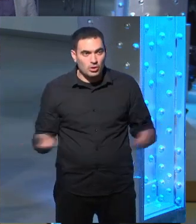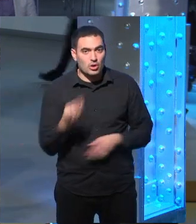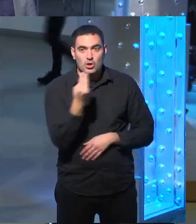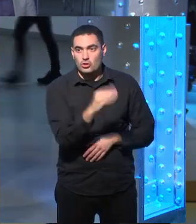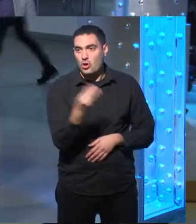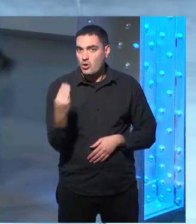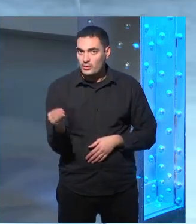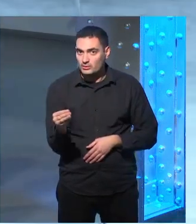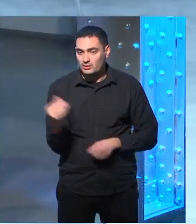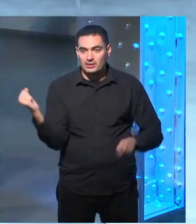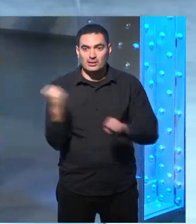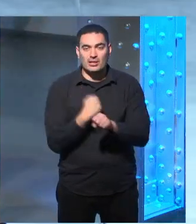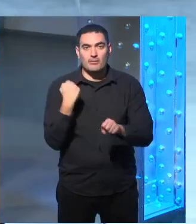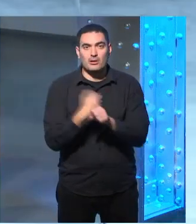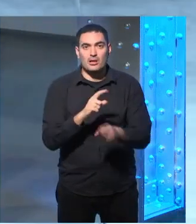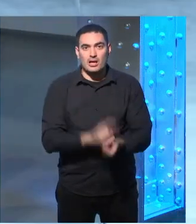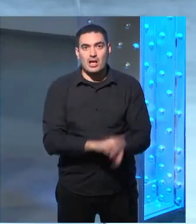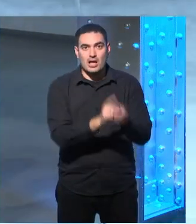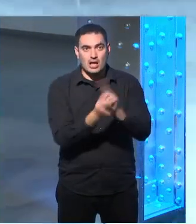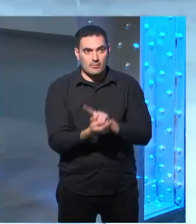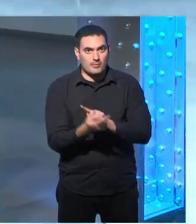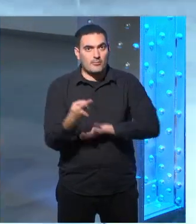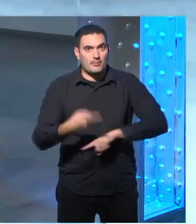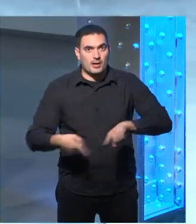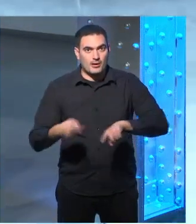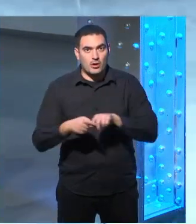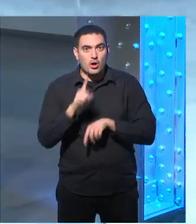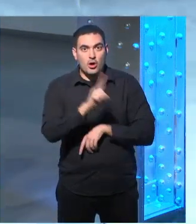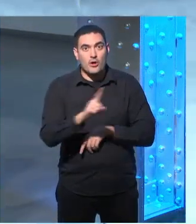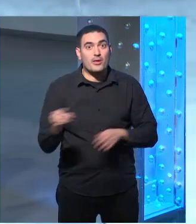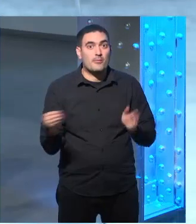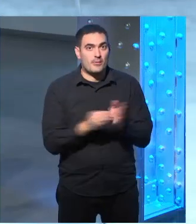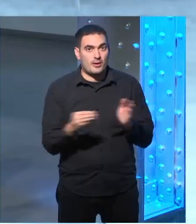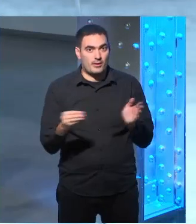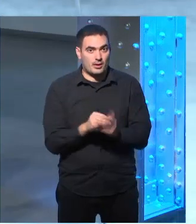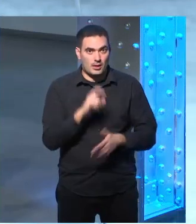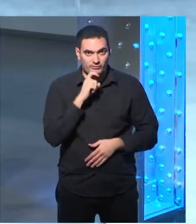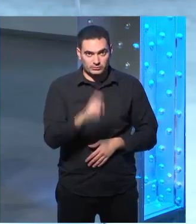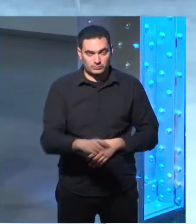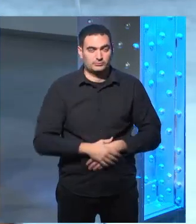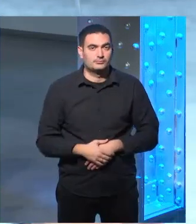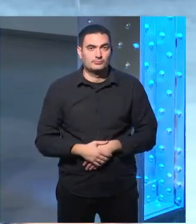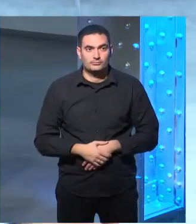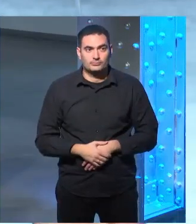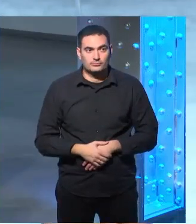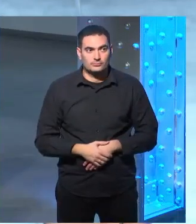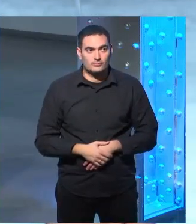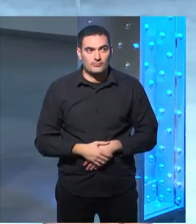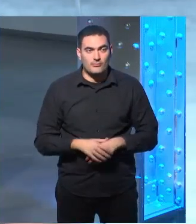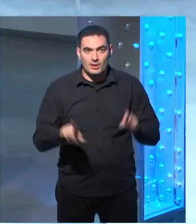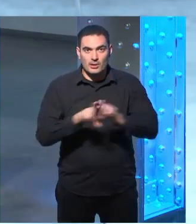youngsters that are starting their career right now will change in average 11